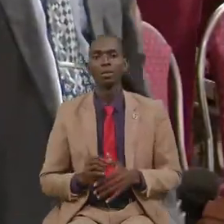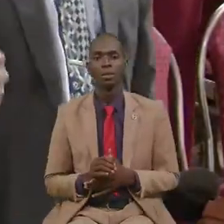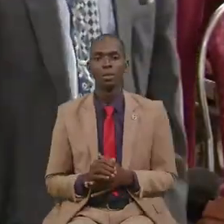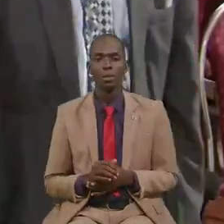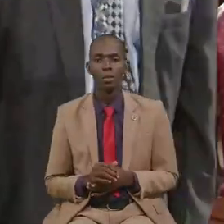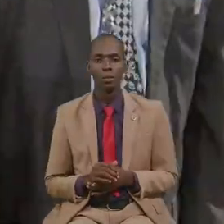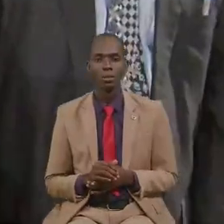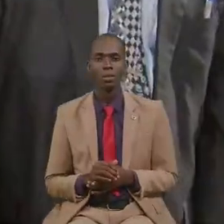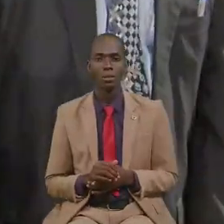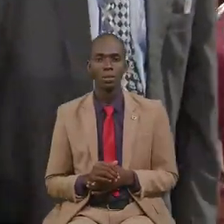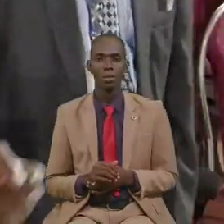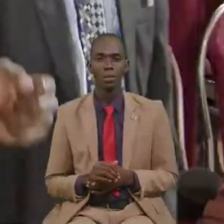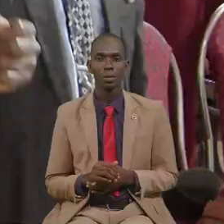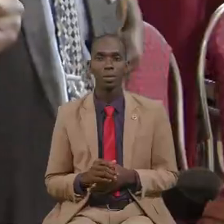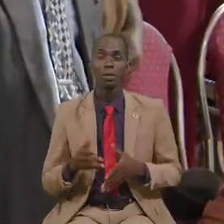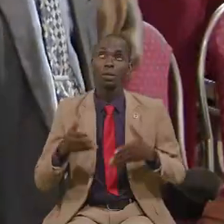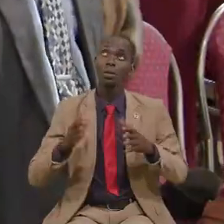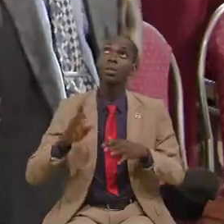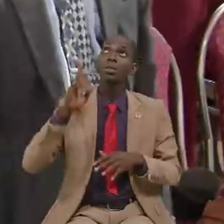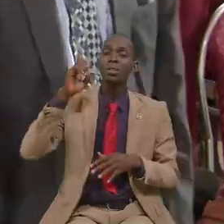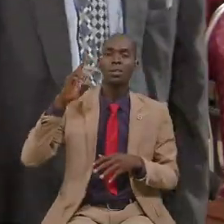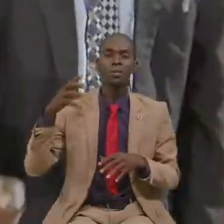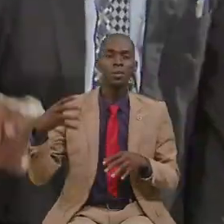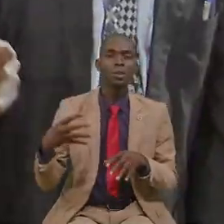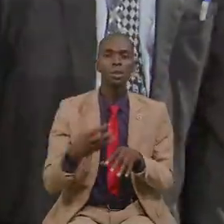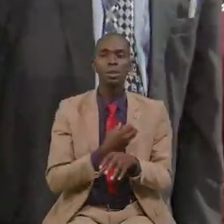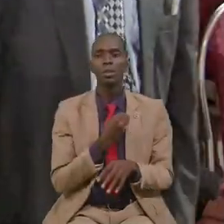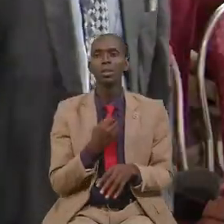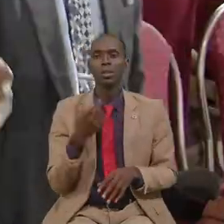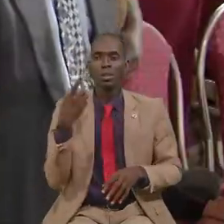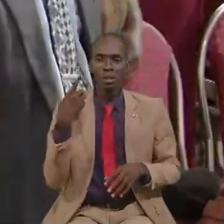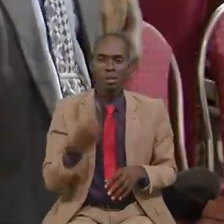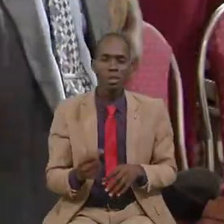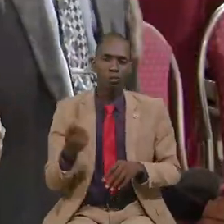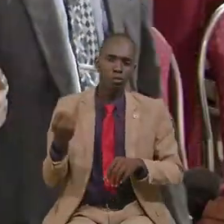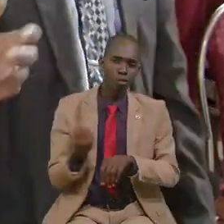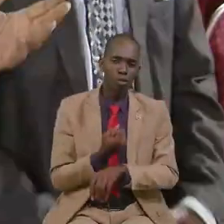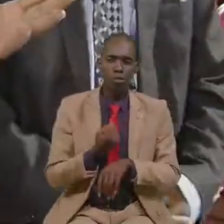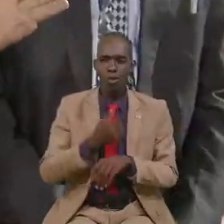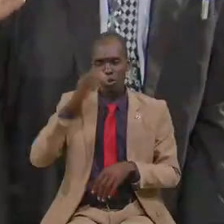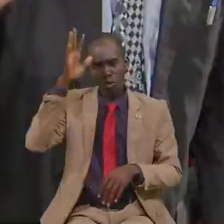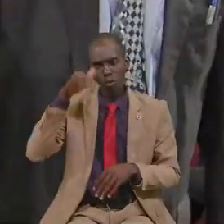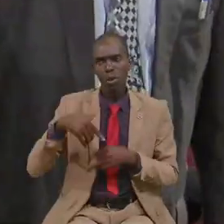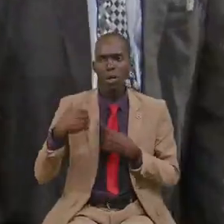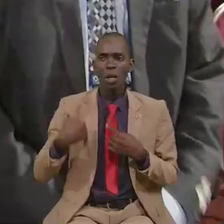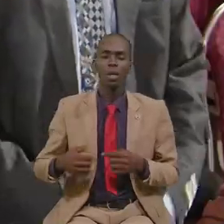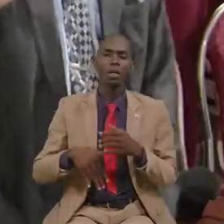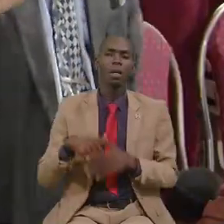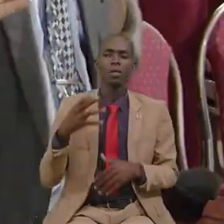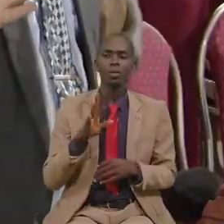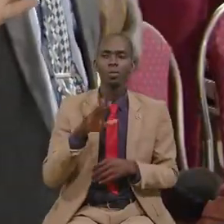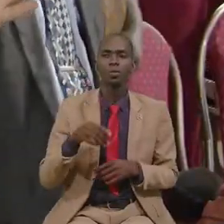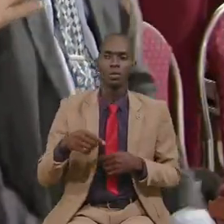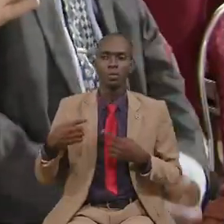Let him take the stony heart out of your flesh.